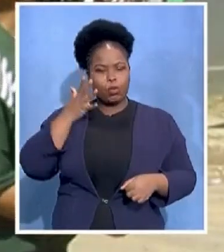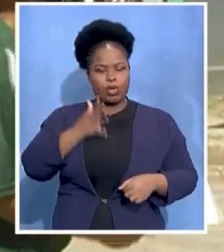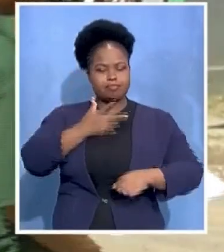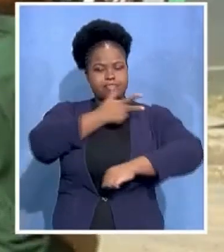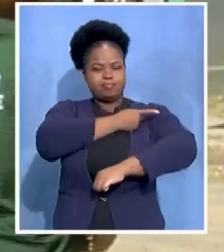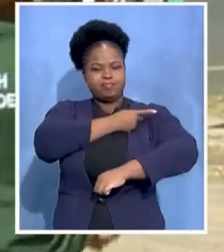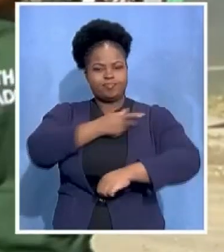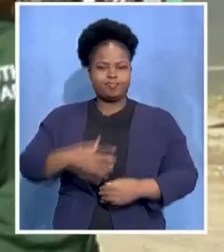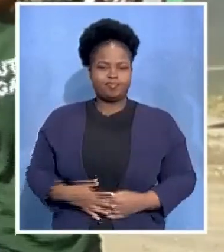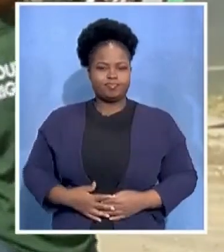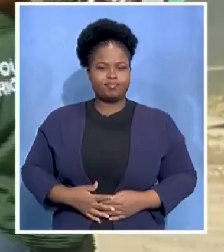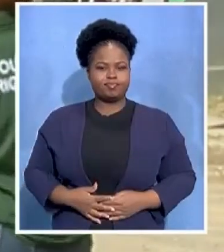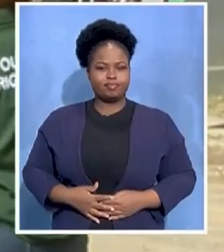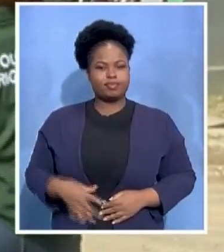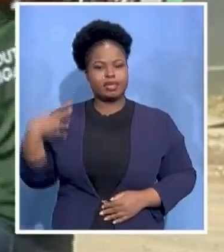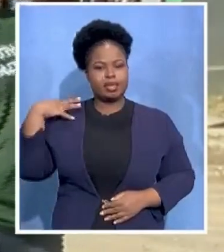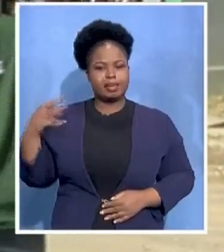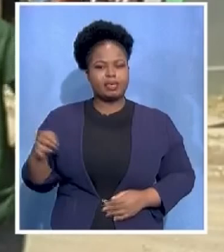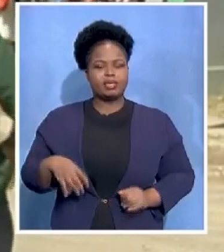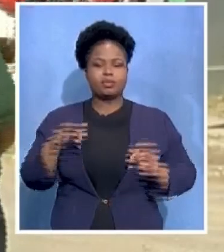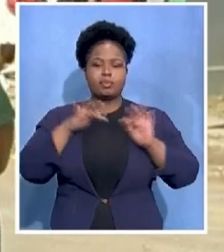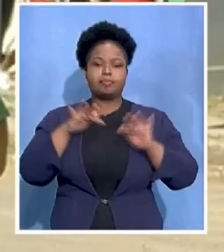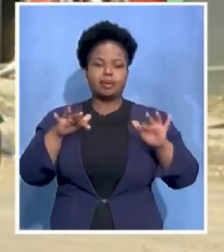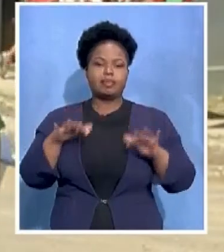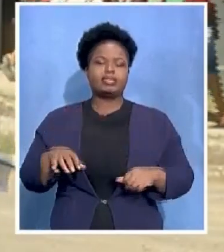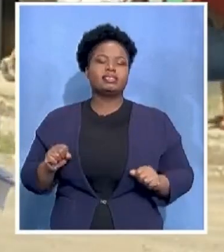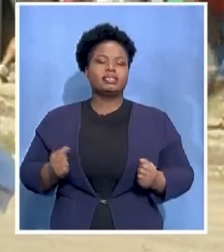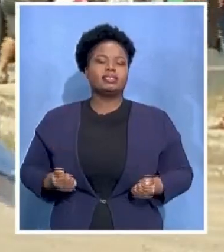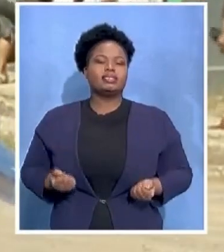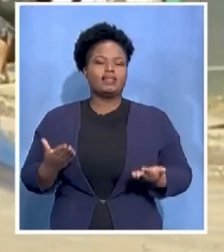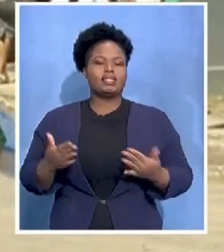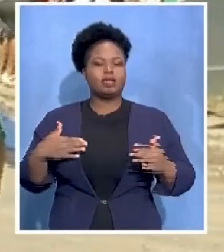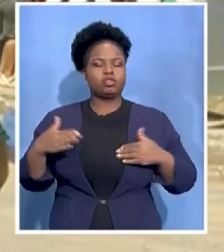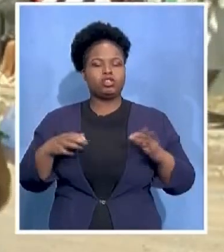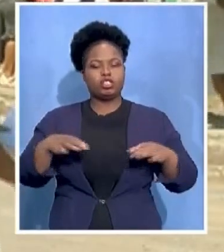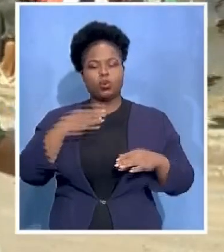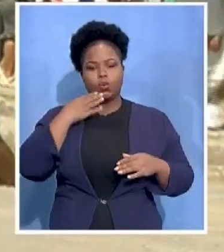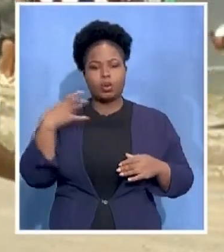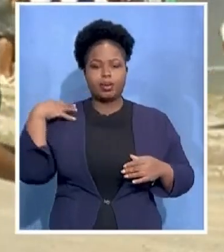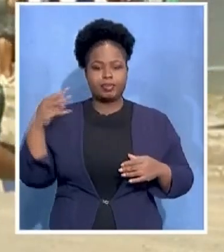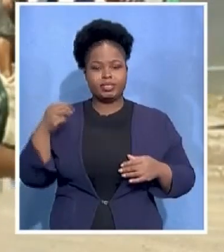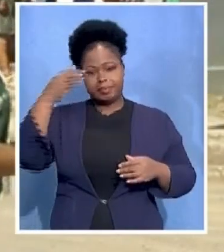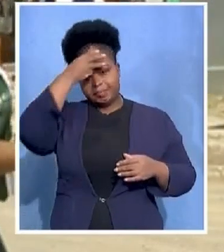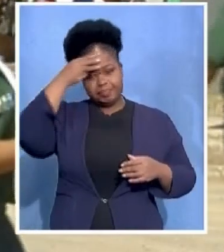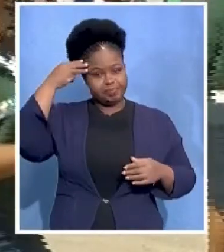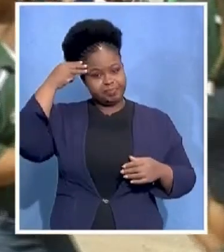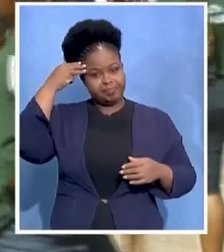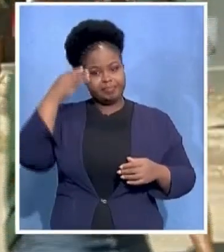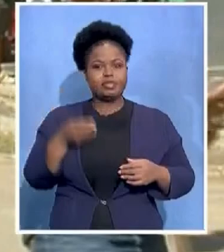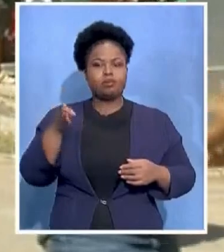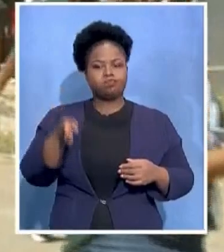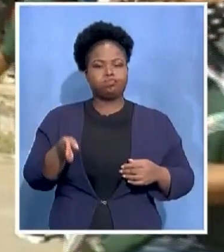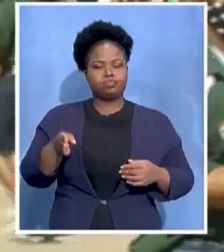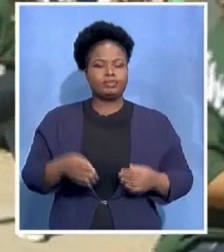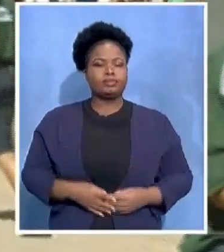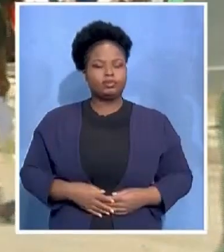Public Service and Administration, Mr. Senzo Mchunu, will be here in no time. He is expected to be here